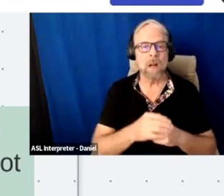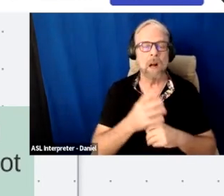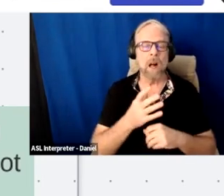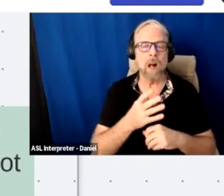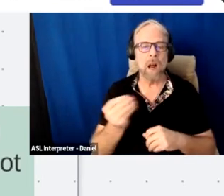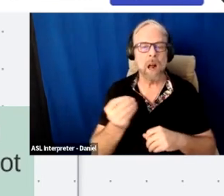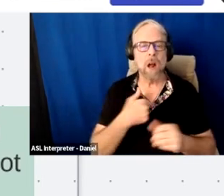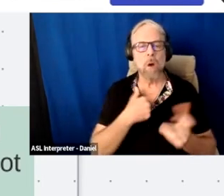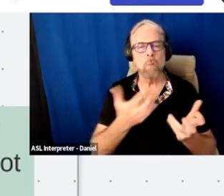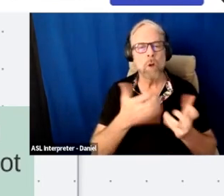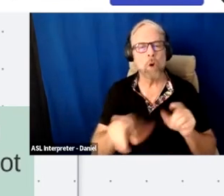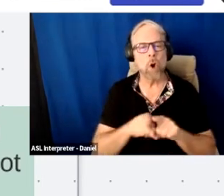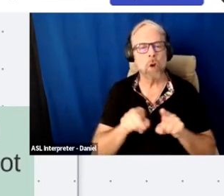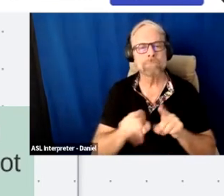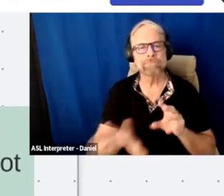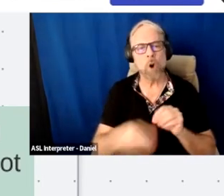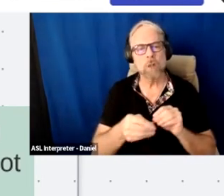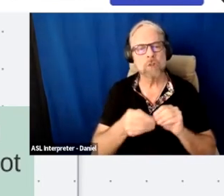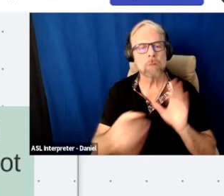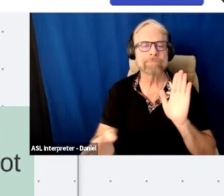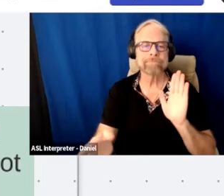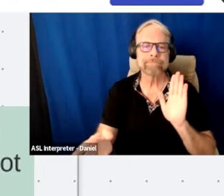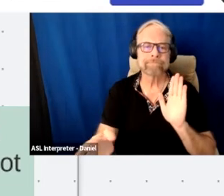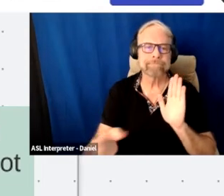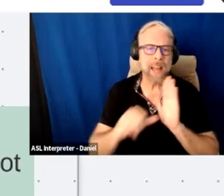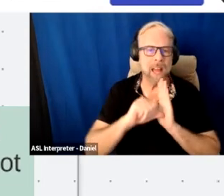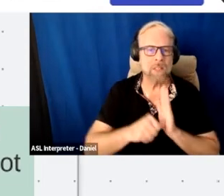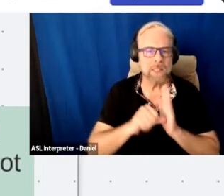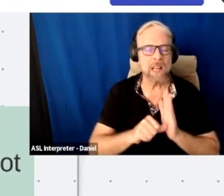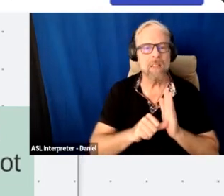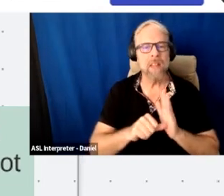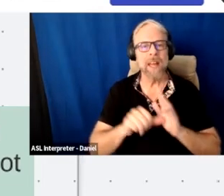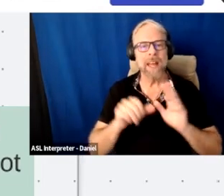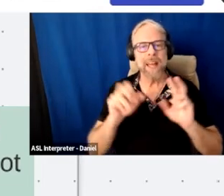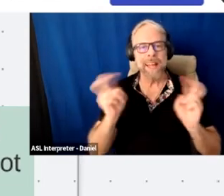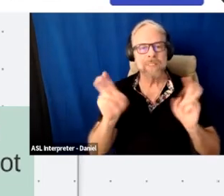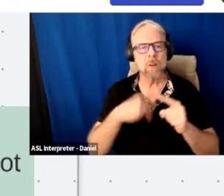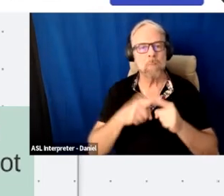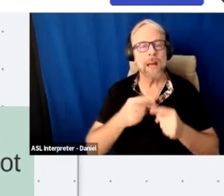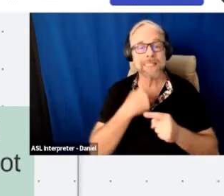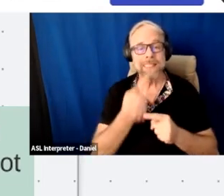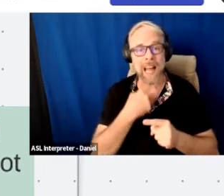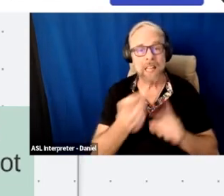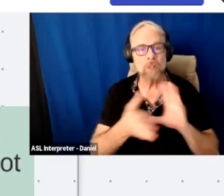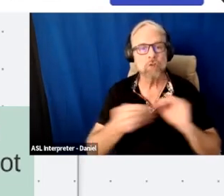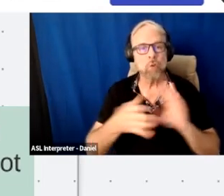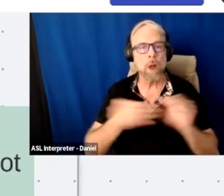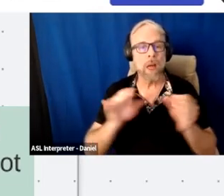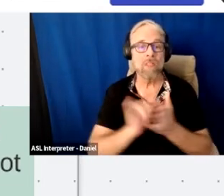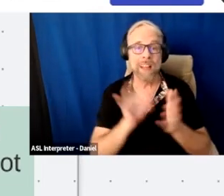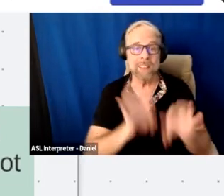I just want to also highlight that this issue around telling stories, that's a critical skill that many of us take